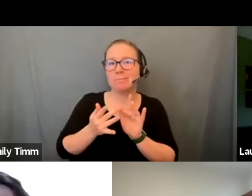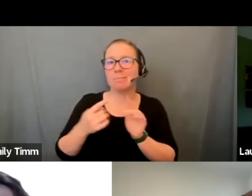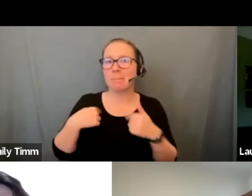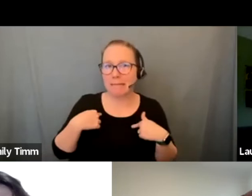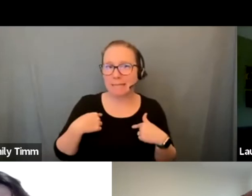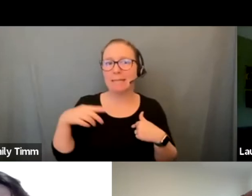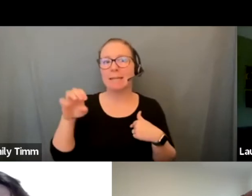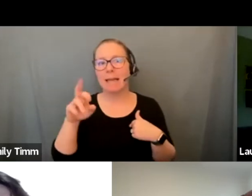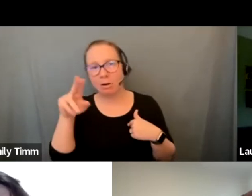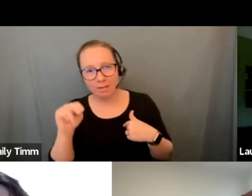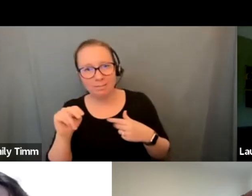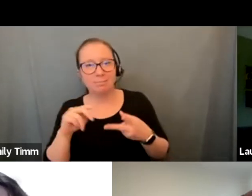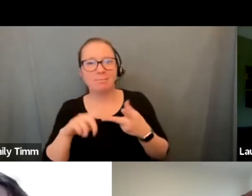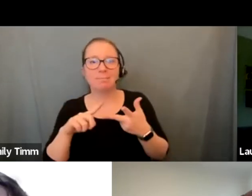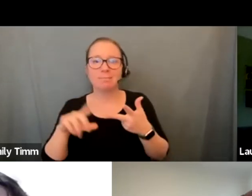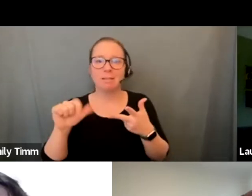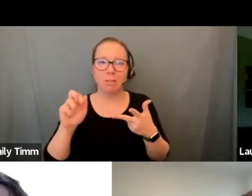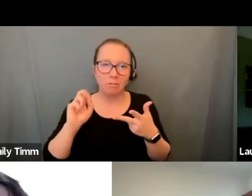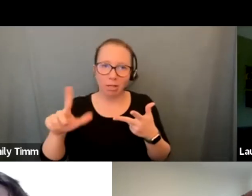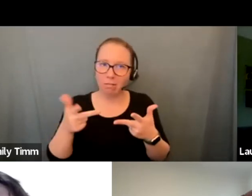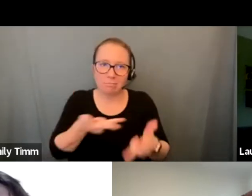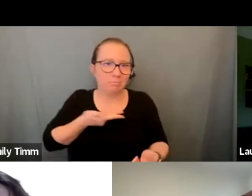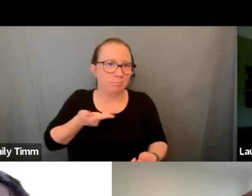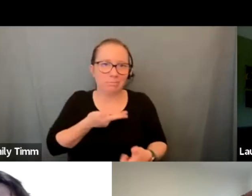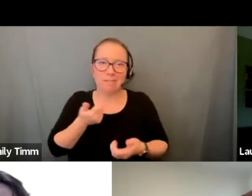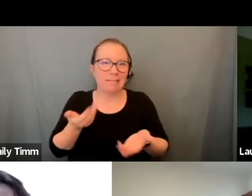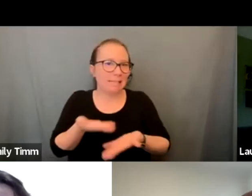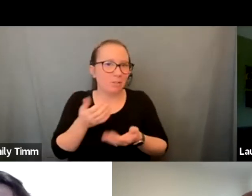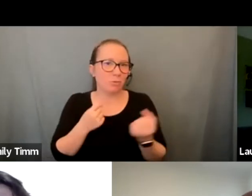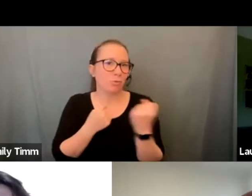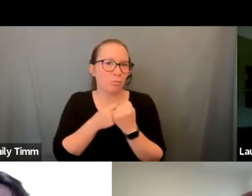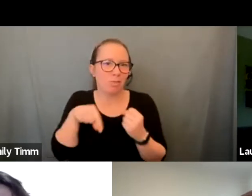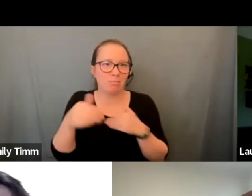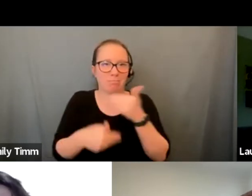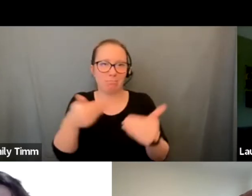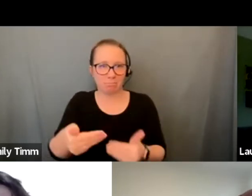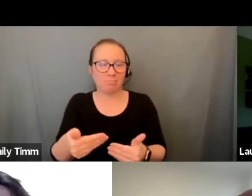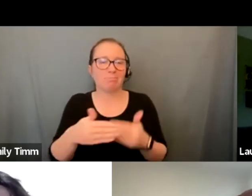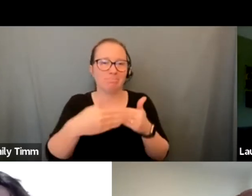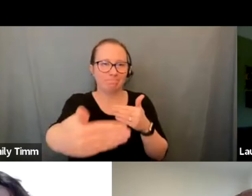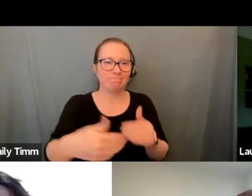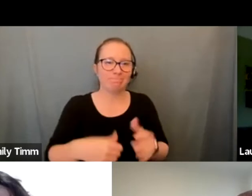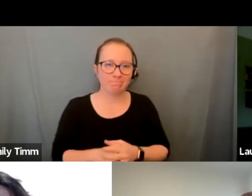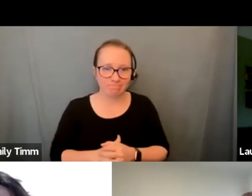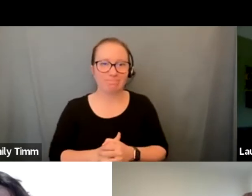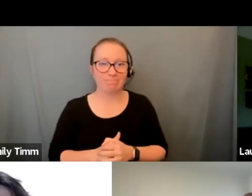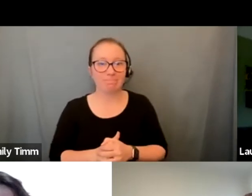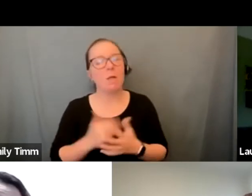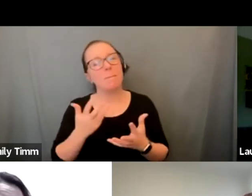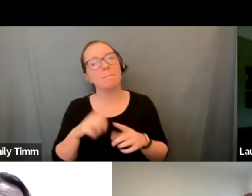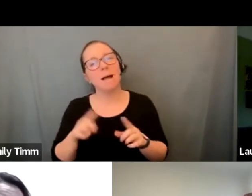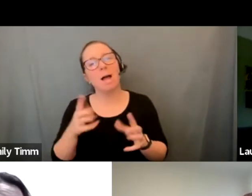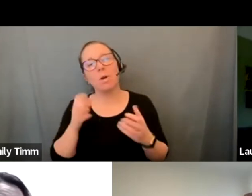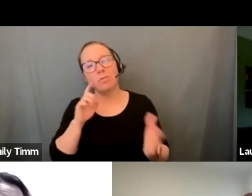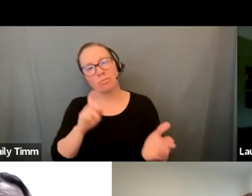as well. And so we're all here to kind of support this process going forward. But I want to just recognize that it does